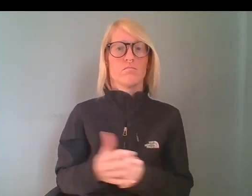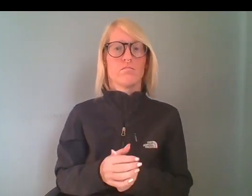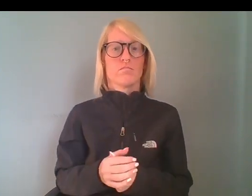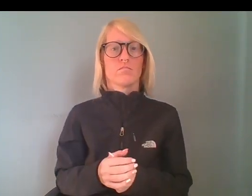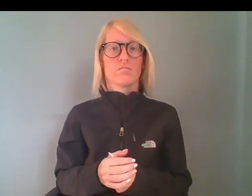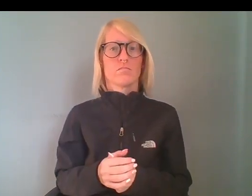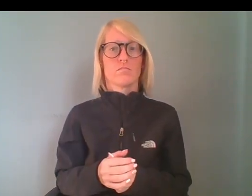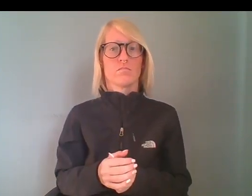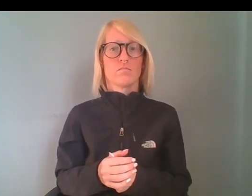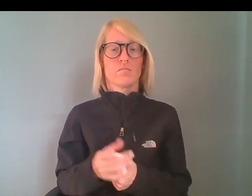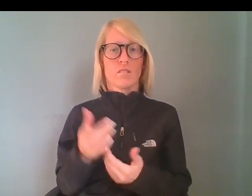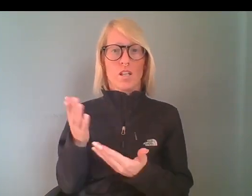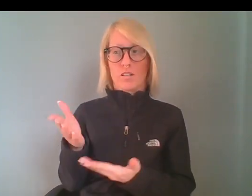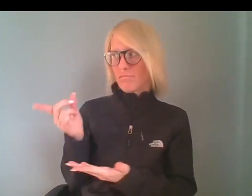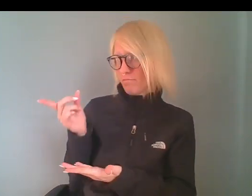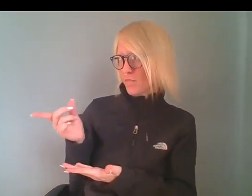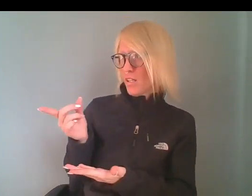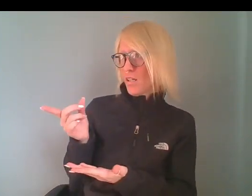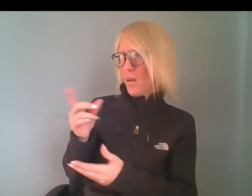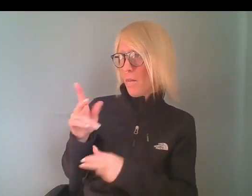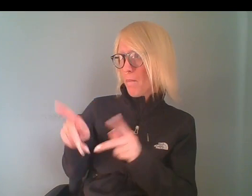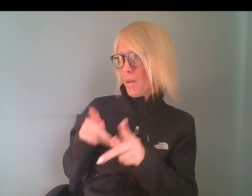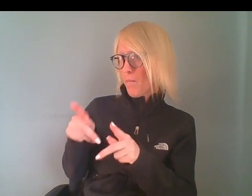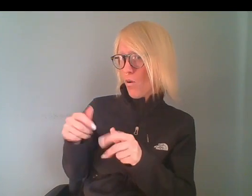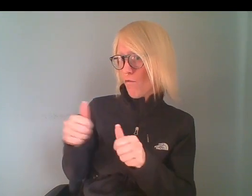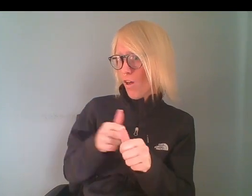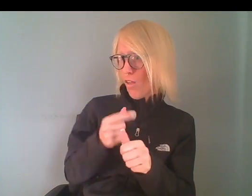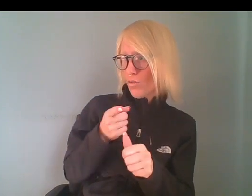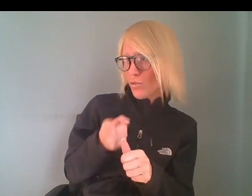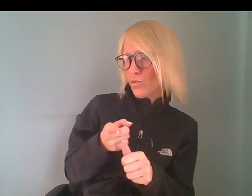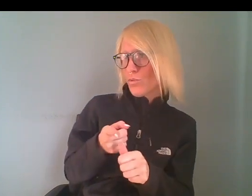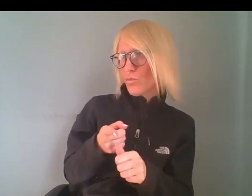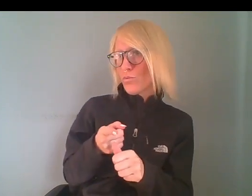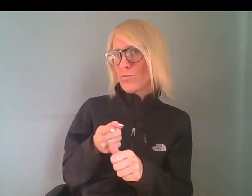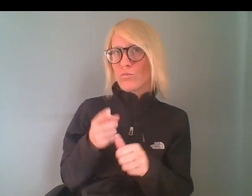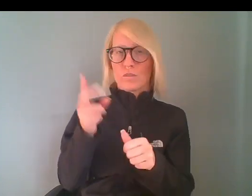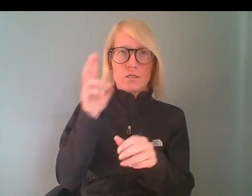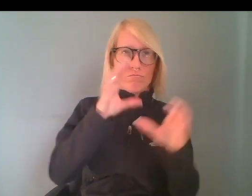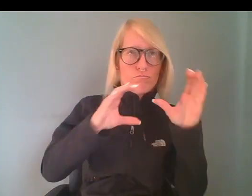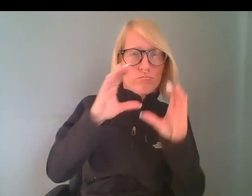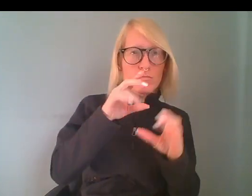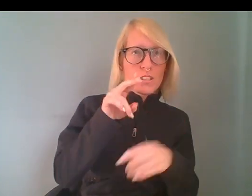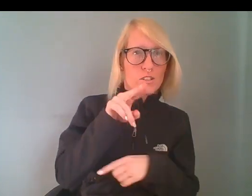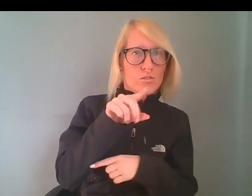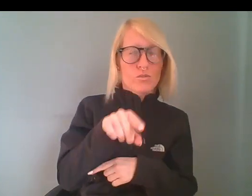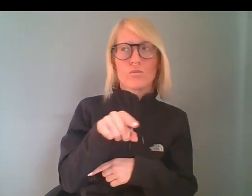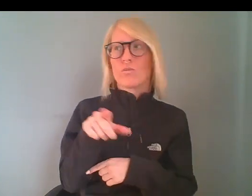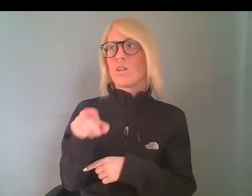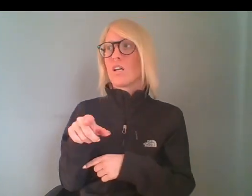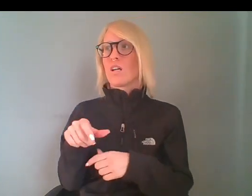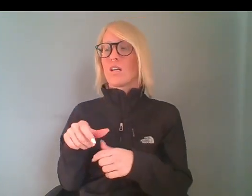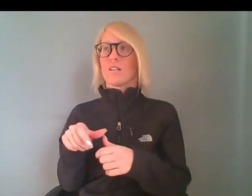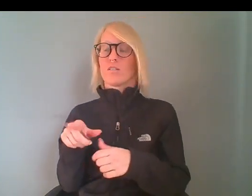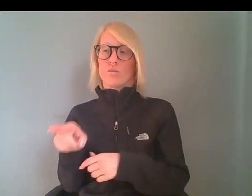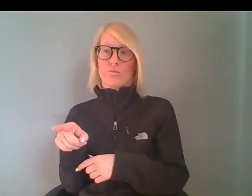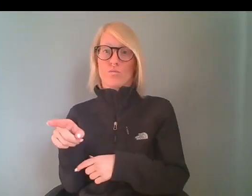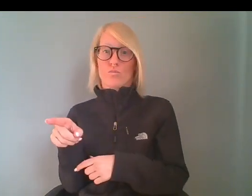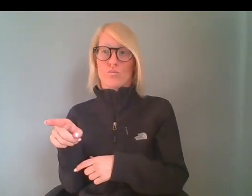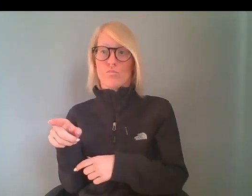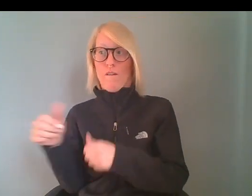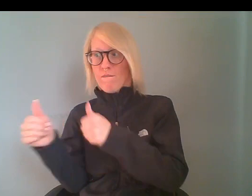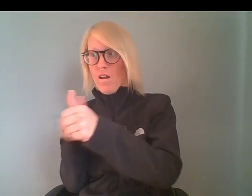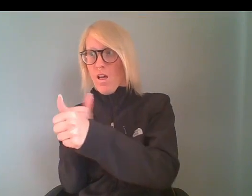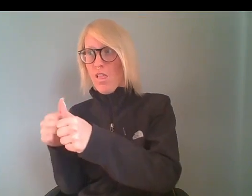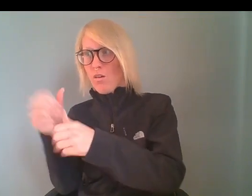and people follow you. And then these are just some of the ways that I use it, just letting, what I like to do